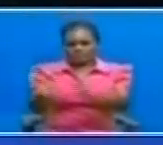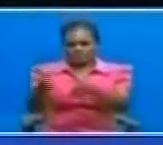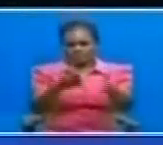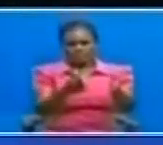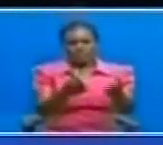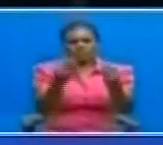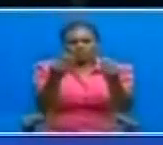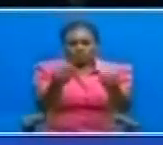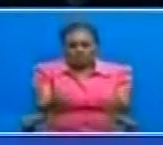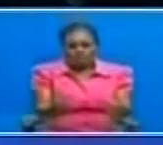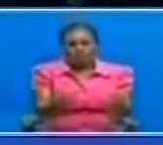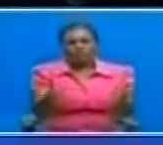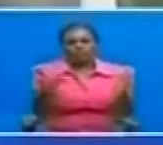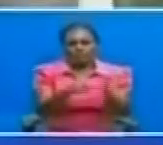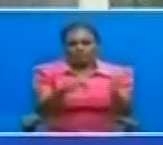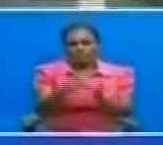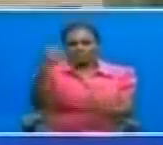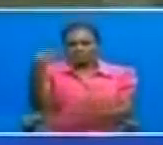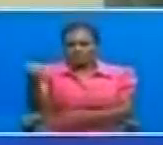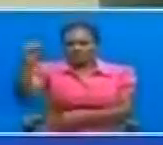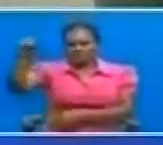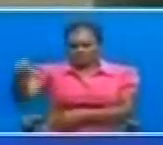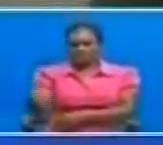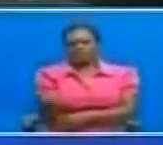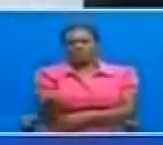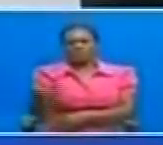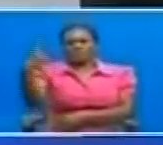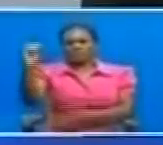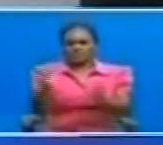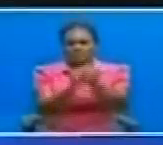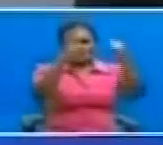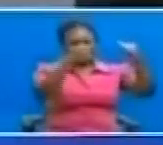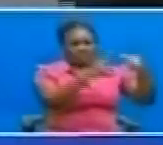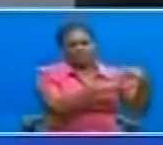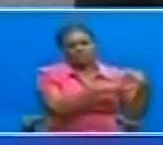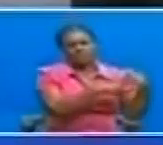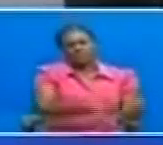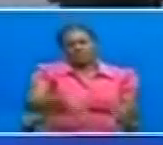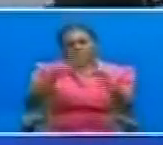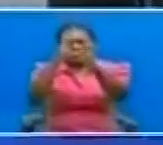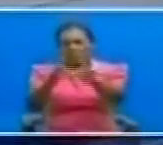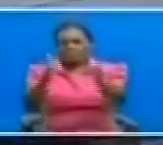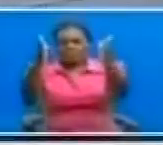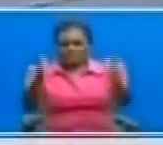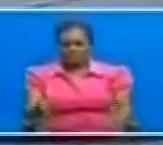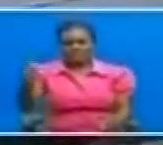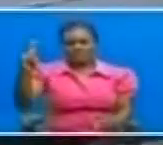it to handle the 5,000 megawatts expected to be loaded on the grid by 2017. Charles Gitonga, KTN News.